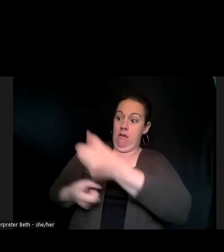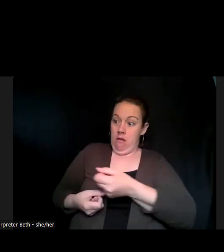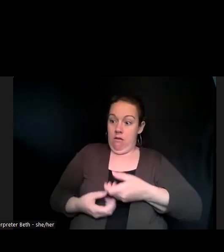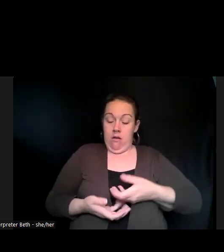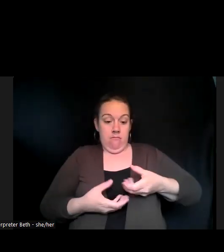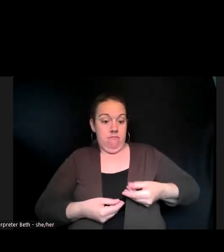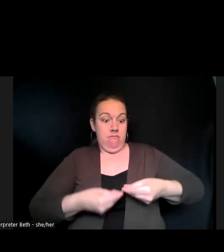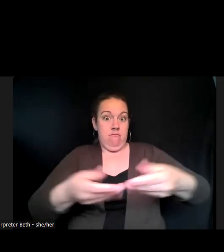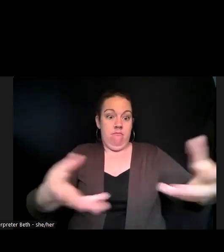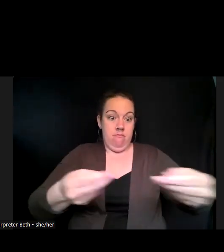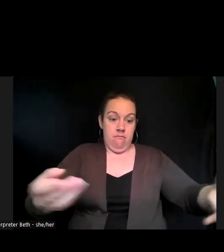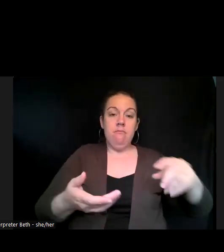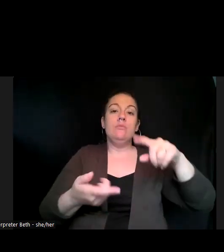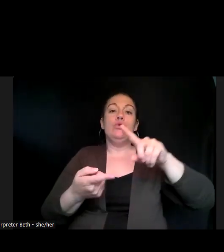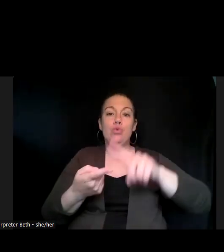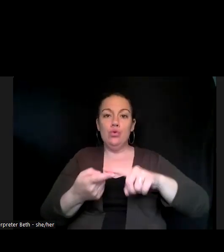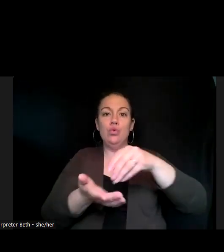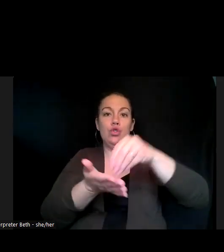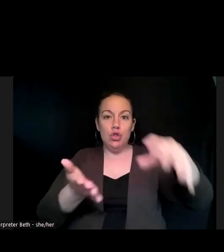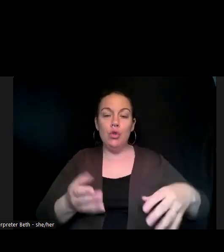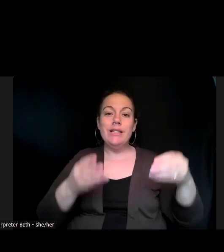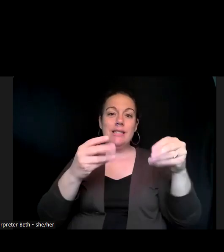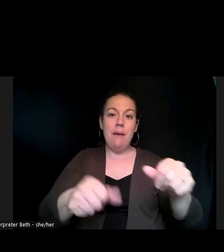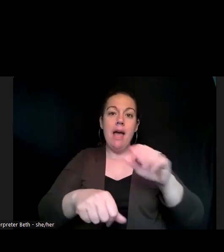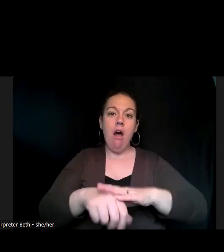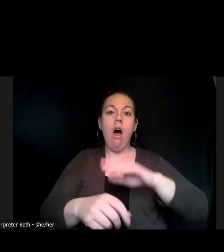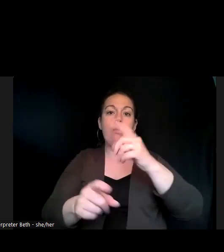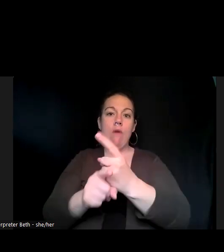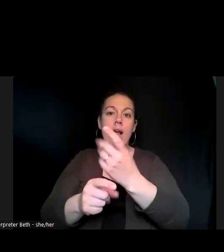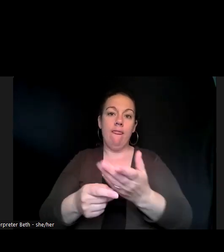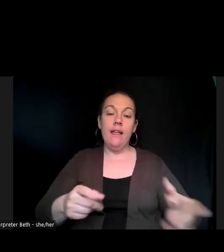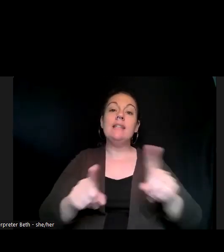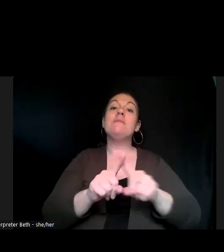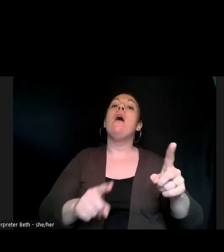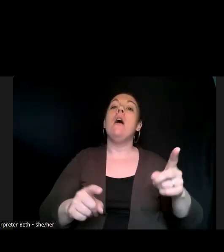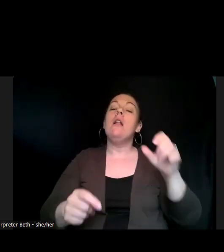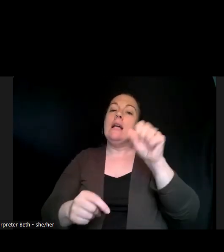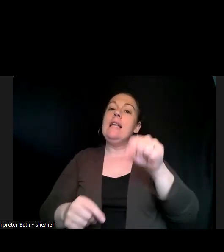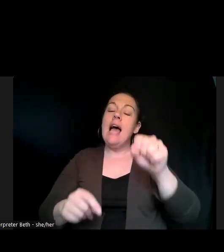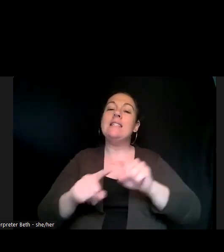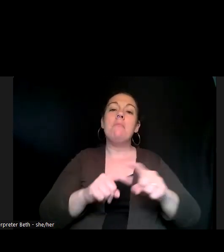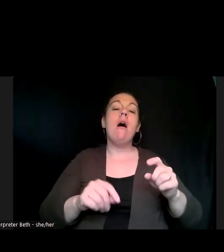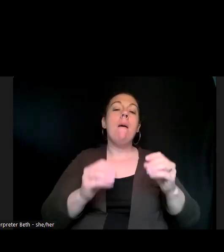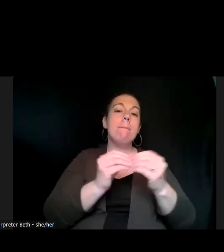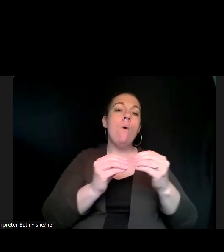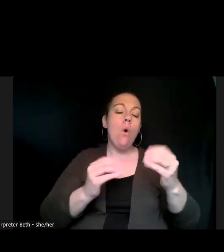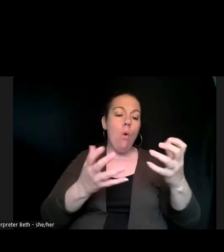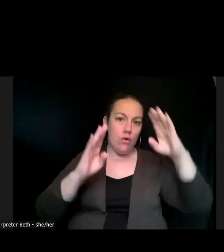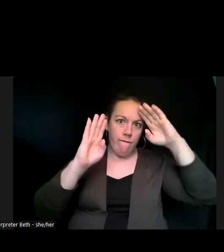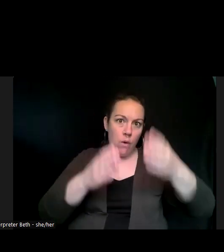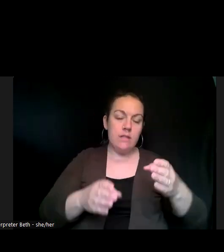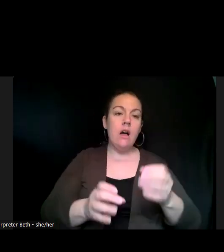moving from making sure that they're spending it on the right things to making sure that they're actually doing it at the magnitude to make a difference before the funds